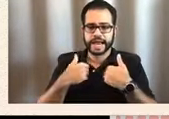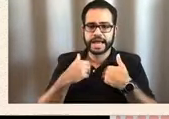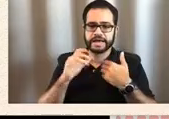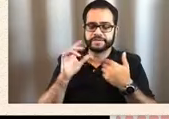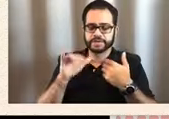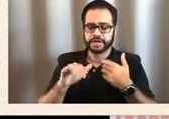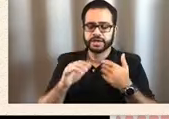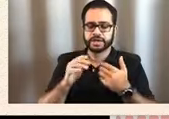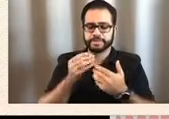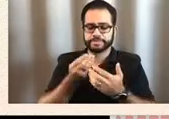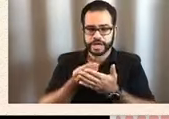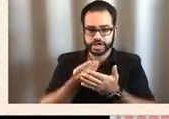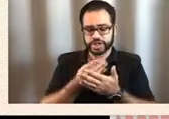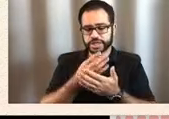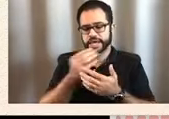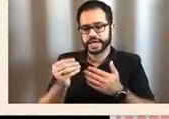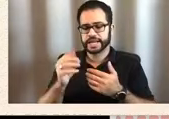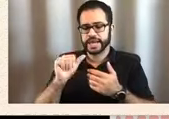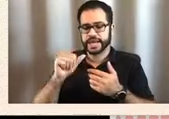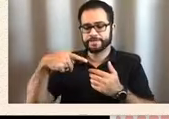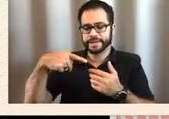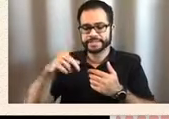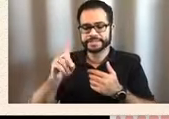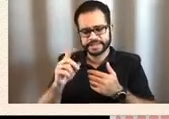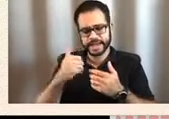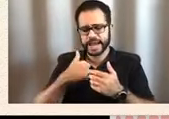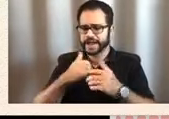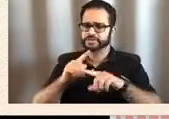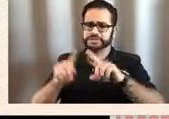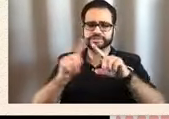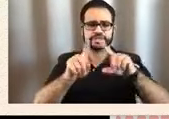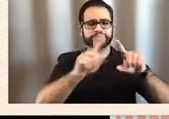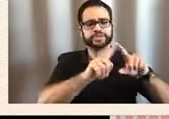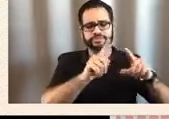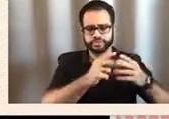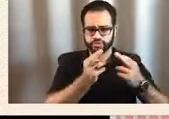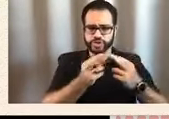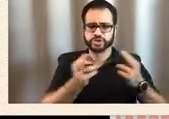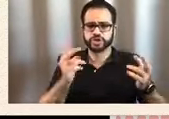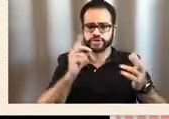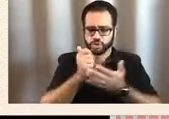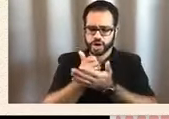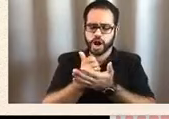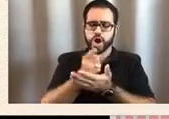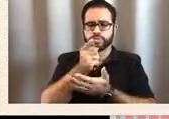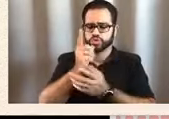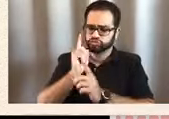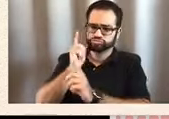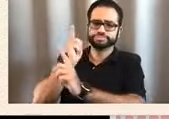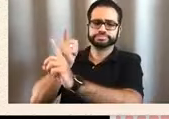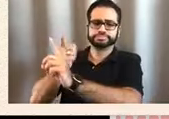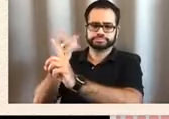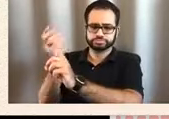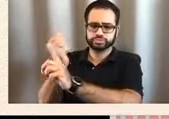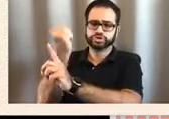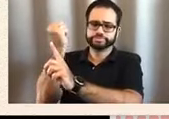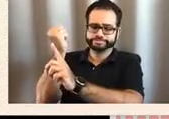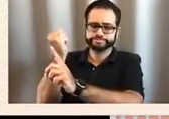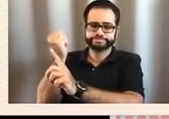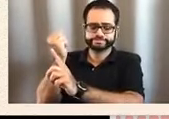APD, there's many resources out there to help you reach your goals, aspirations, and your